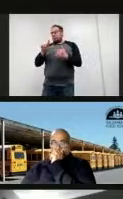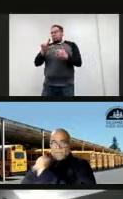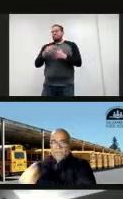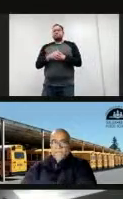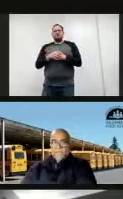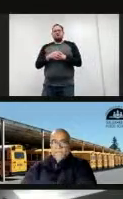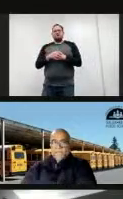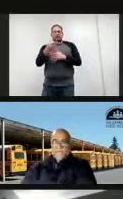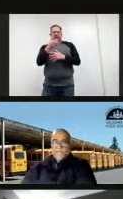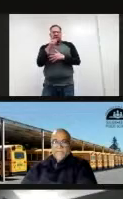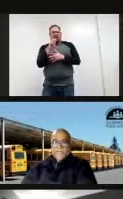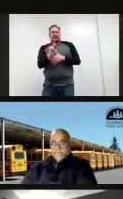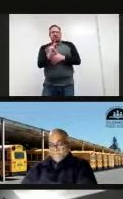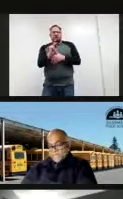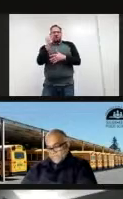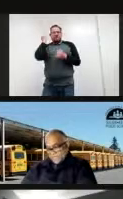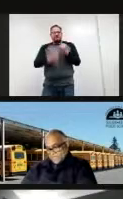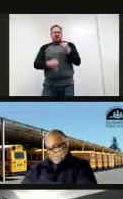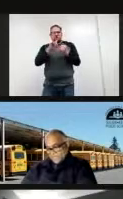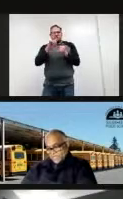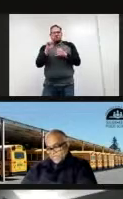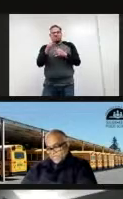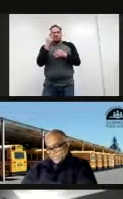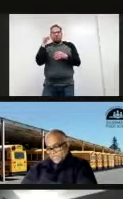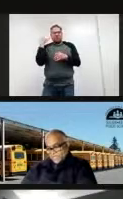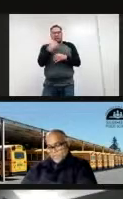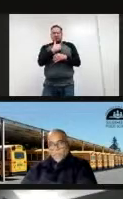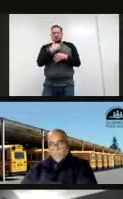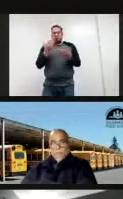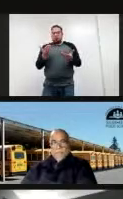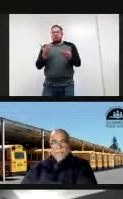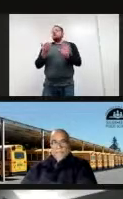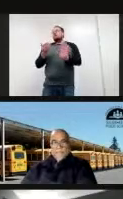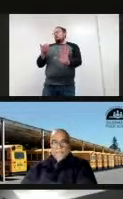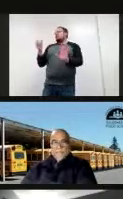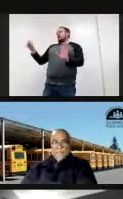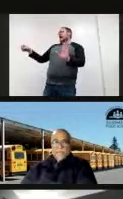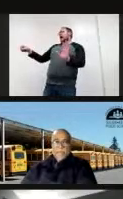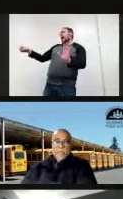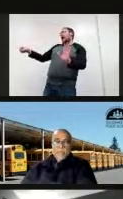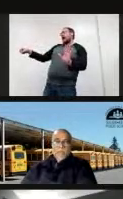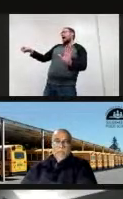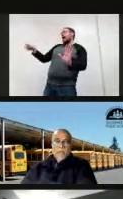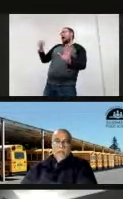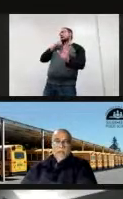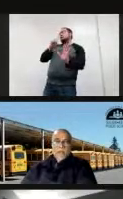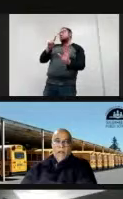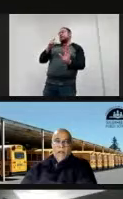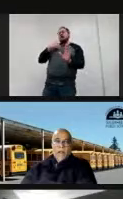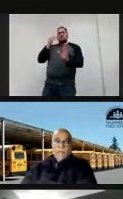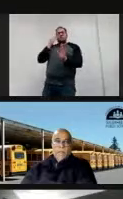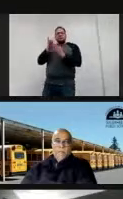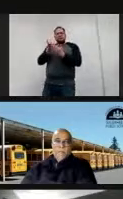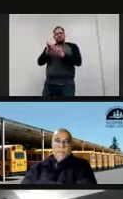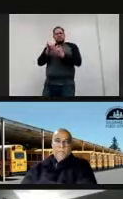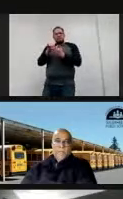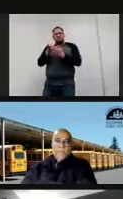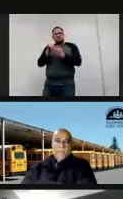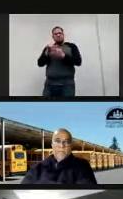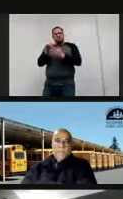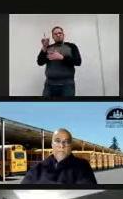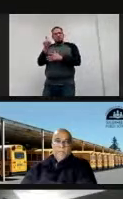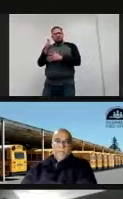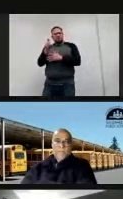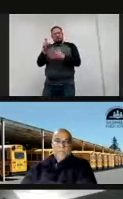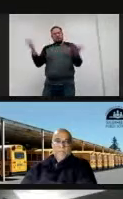Hank, do you have final questions for us? Or Yeah, I do. And I know there's an interest in bringing